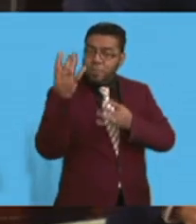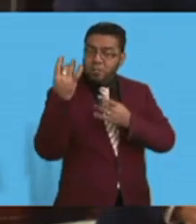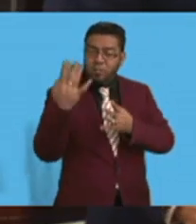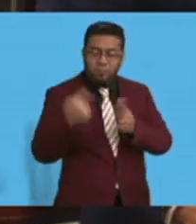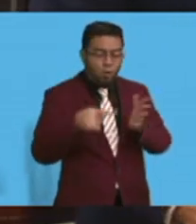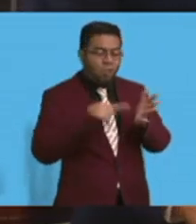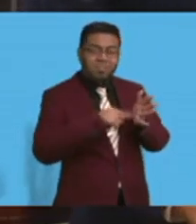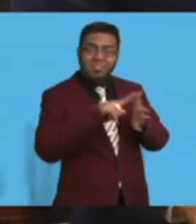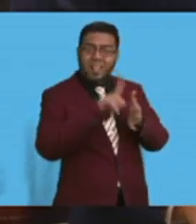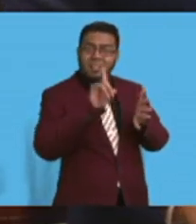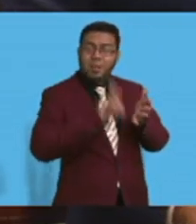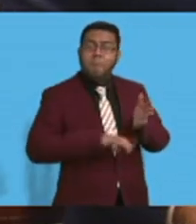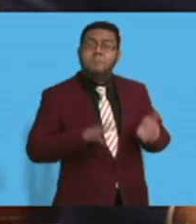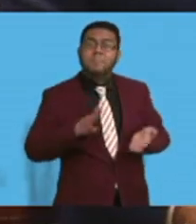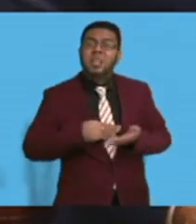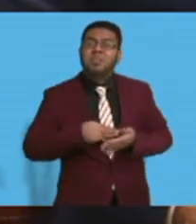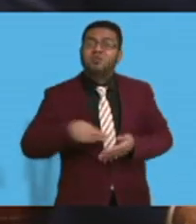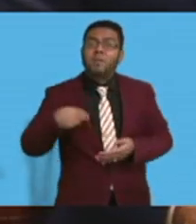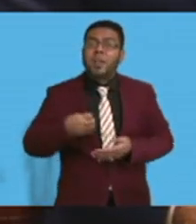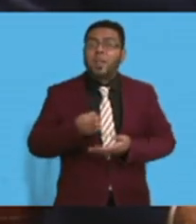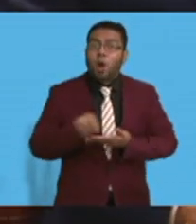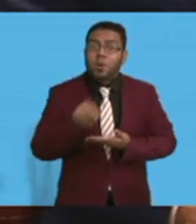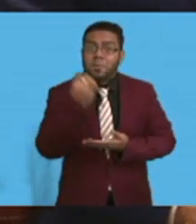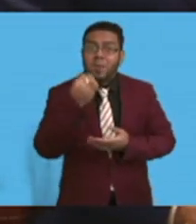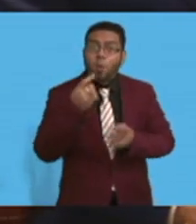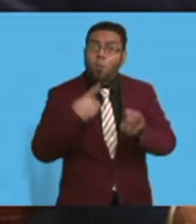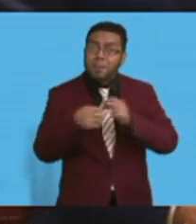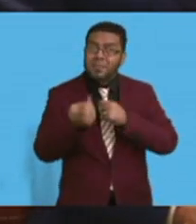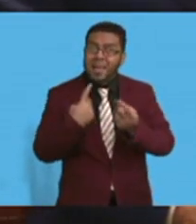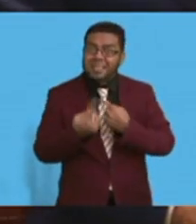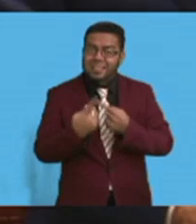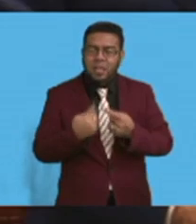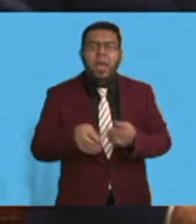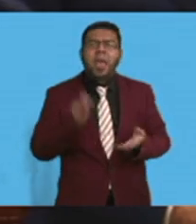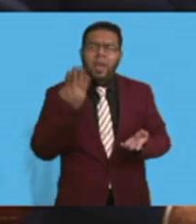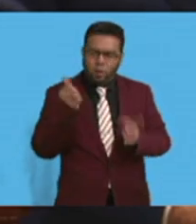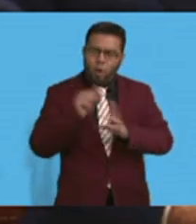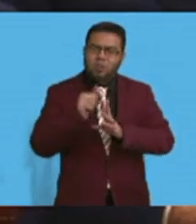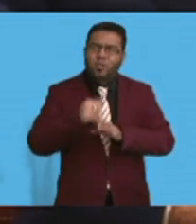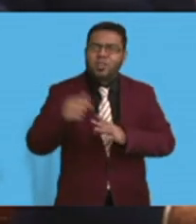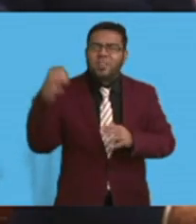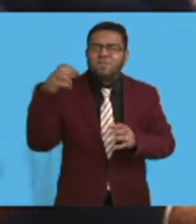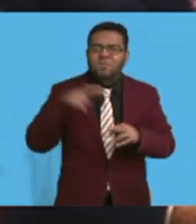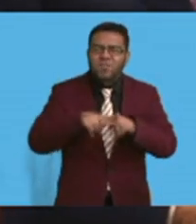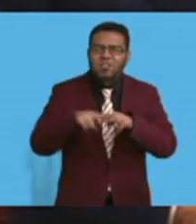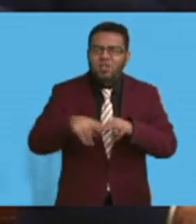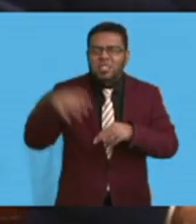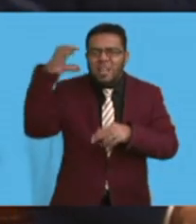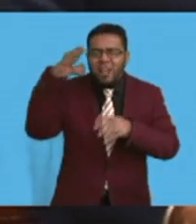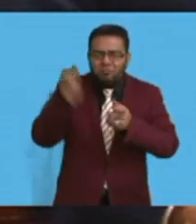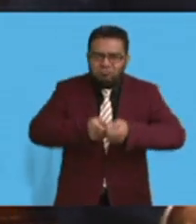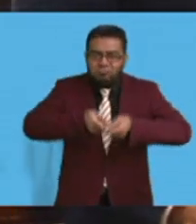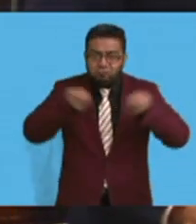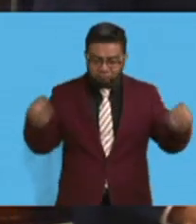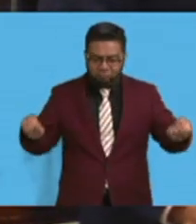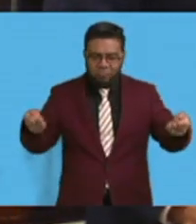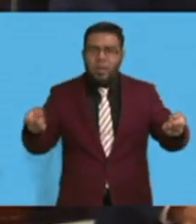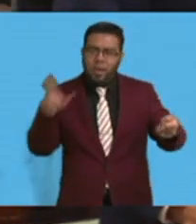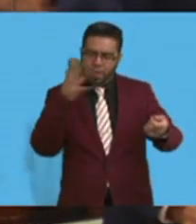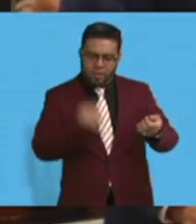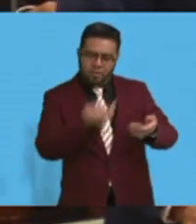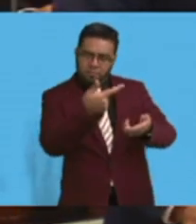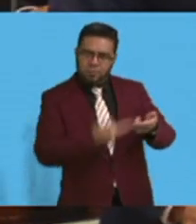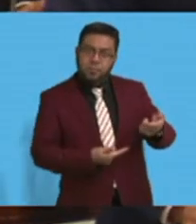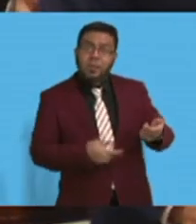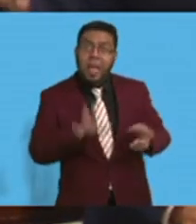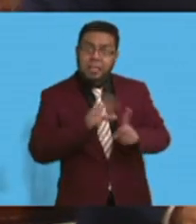flyer on the Ministry of Economy and TSLD websites, and of course in the Fiji Sun. Here's an example, Madam Speaker. If you have a $39,000